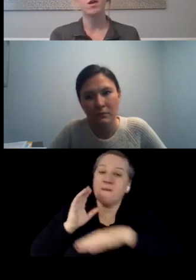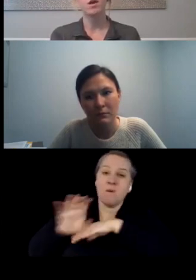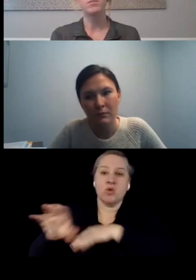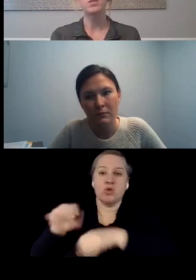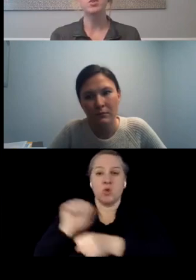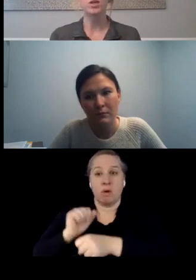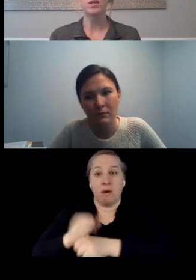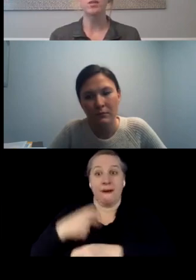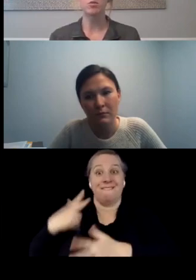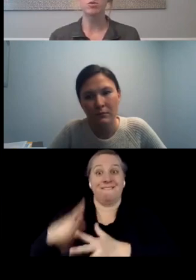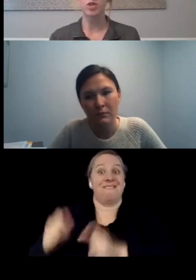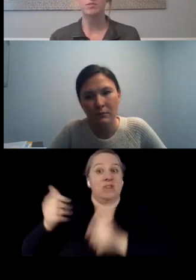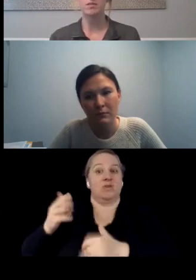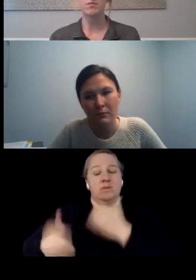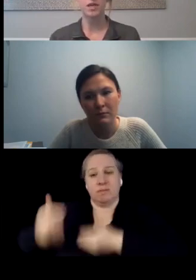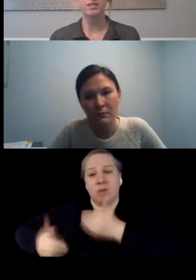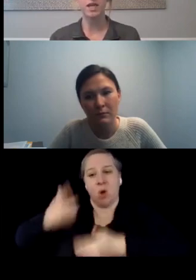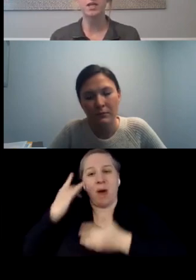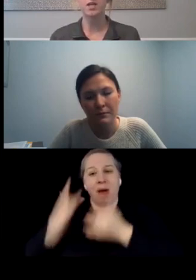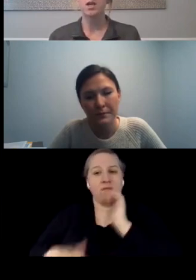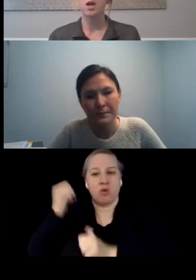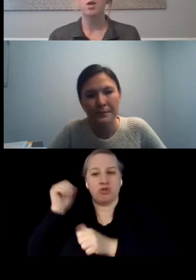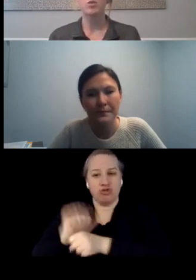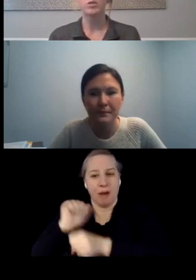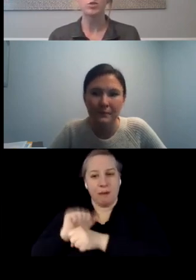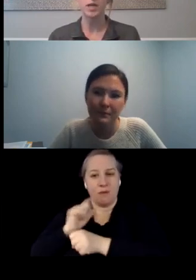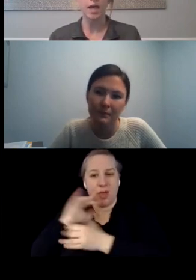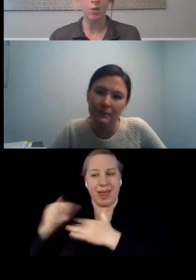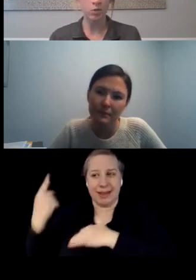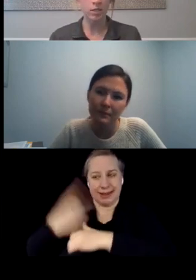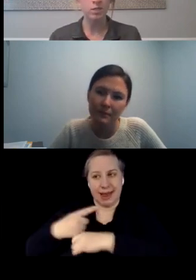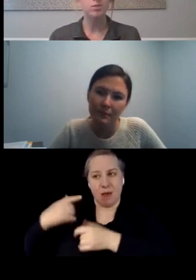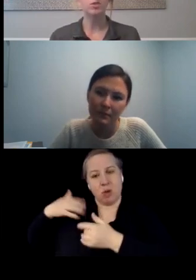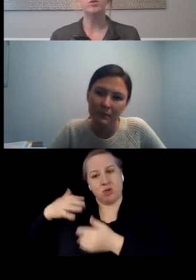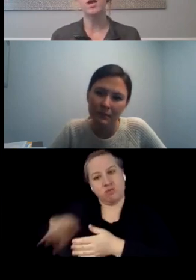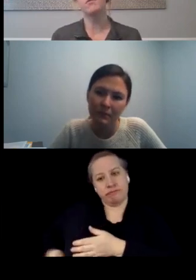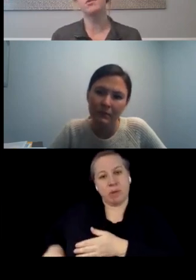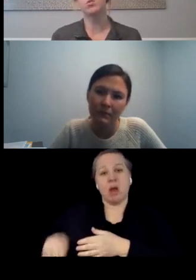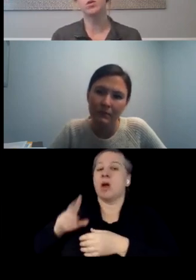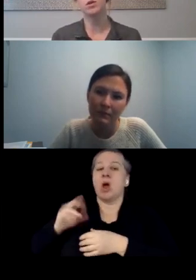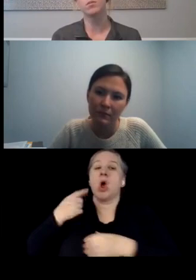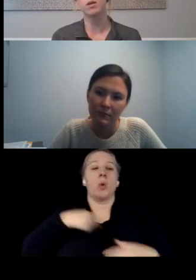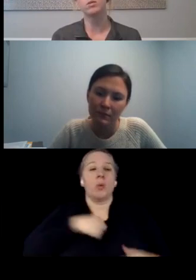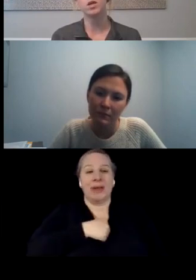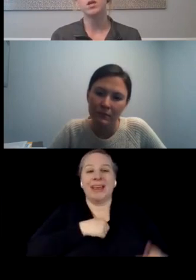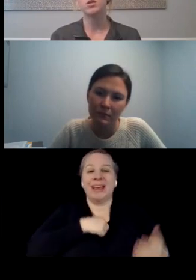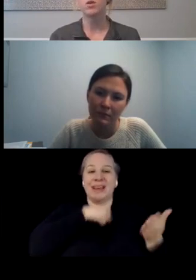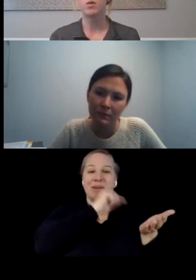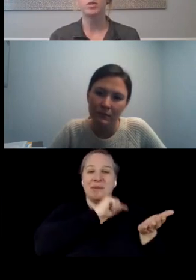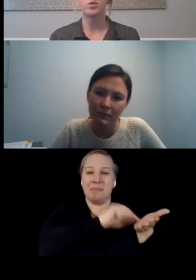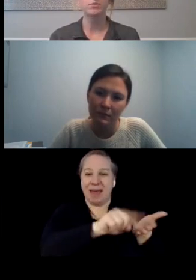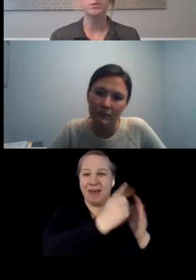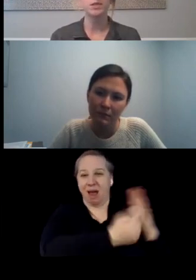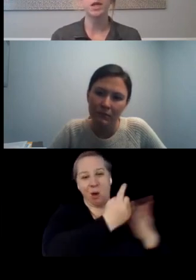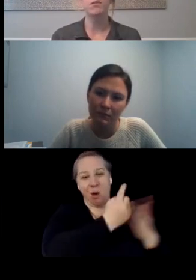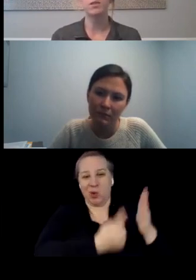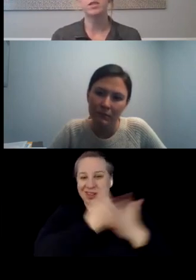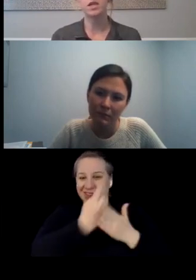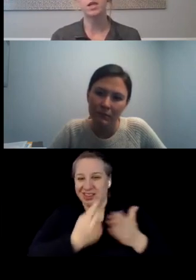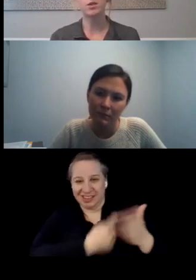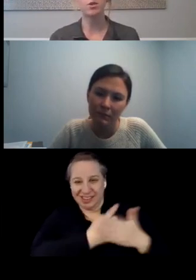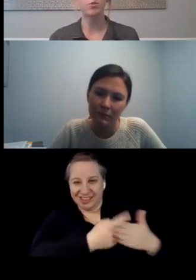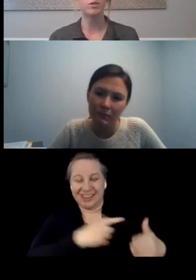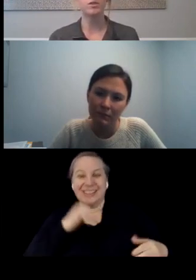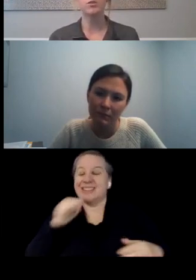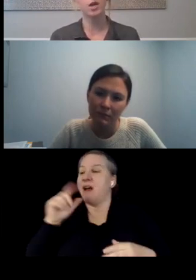faster because you want to get the most jobs in for that day. We do pay hourly, so you're not having to worry about, how many jobs am I going to have